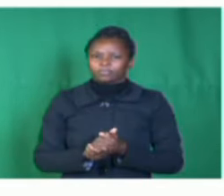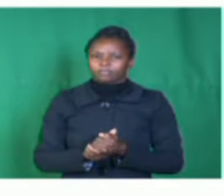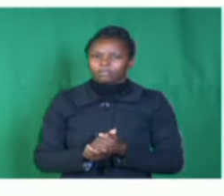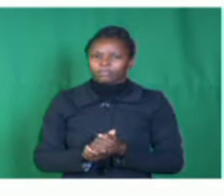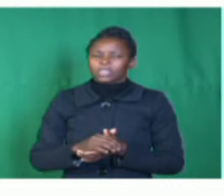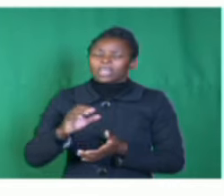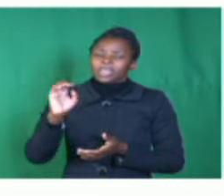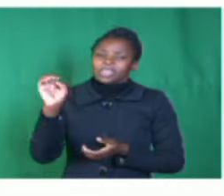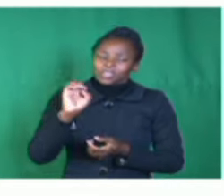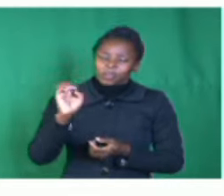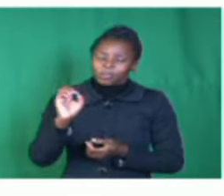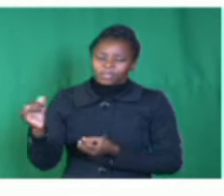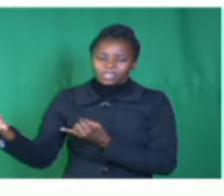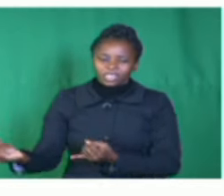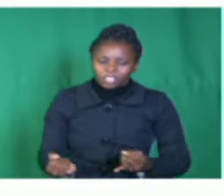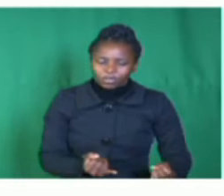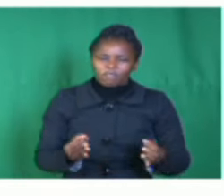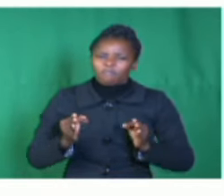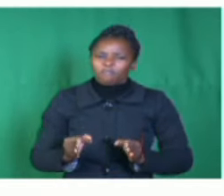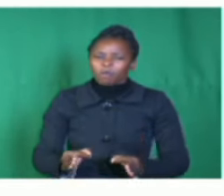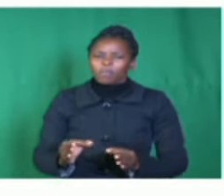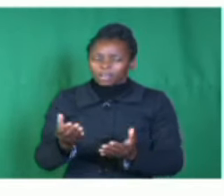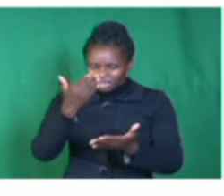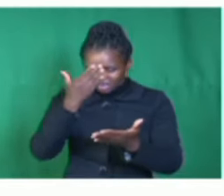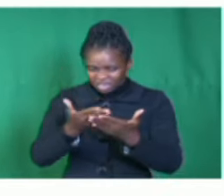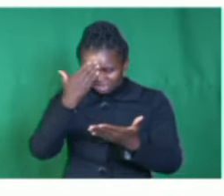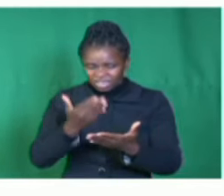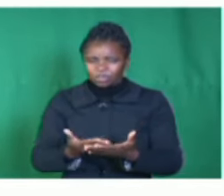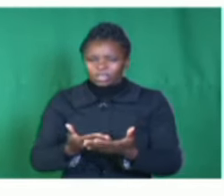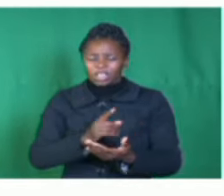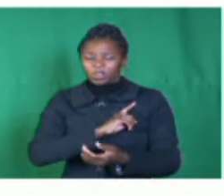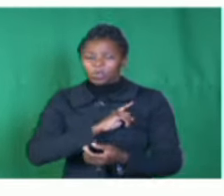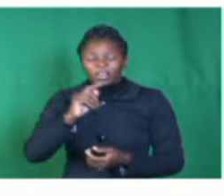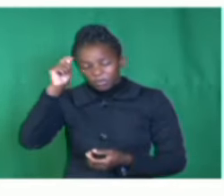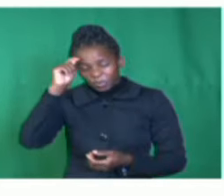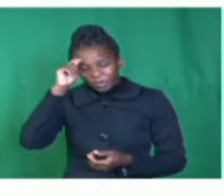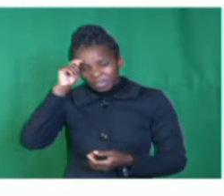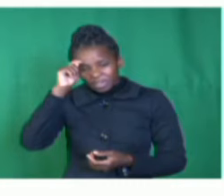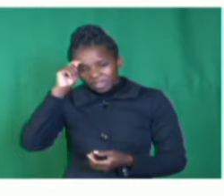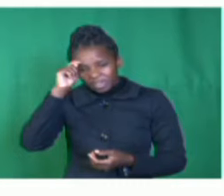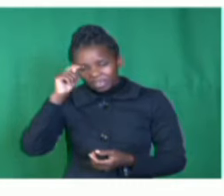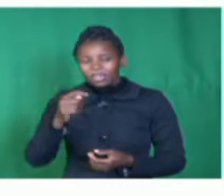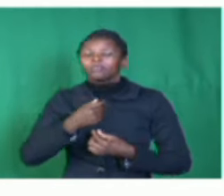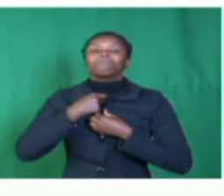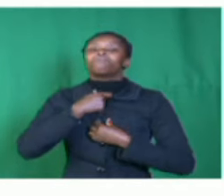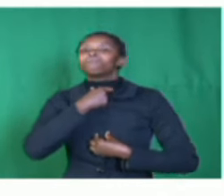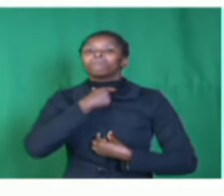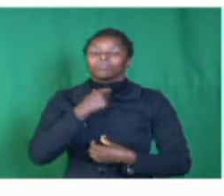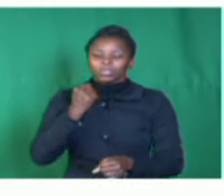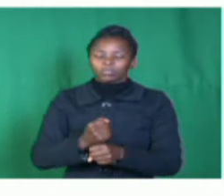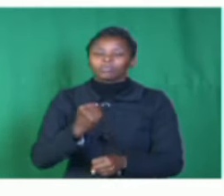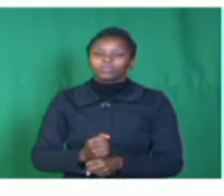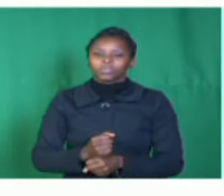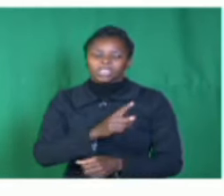Europeans introduced formal education. That is why we all think that white collar jobs is like being teachers,